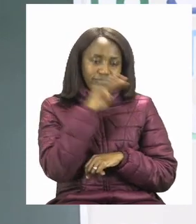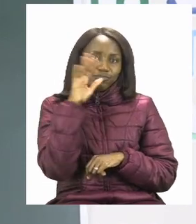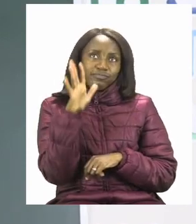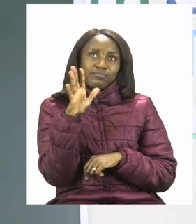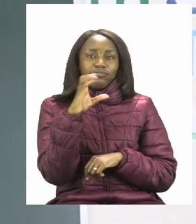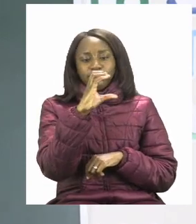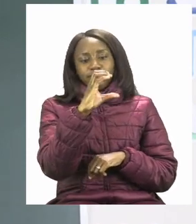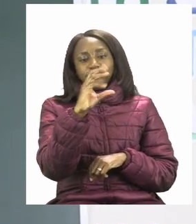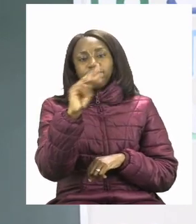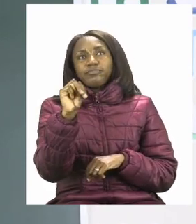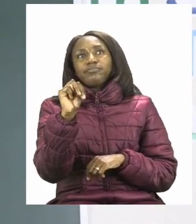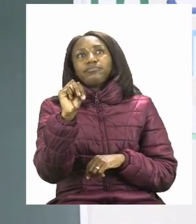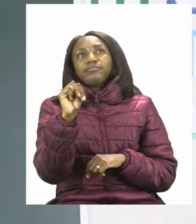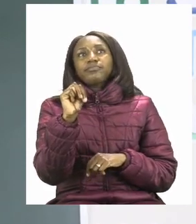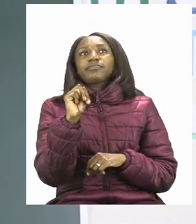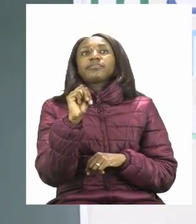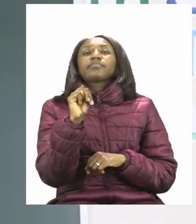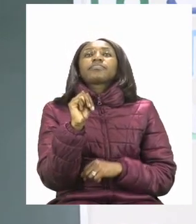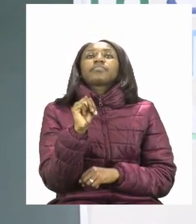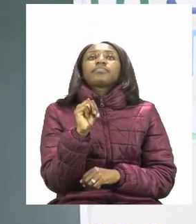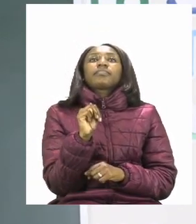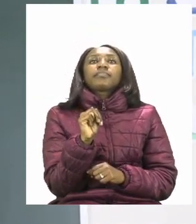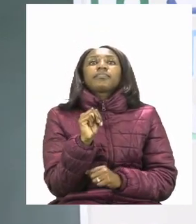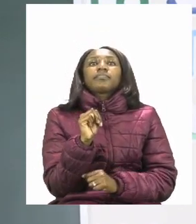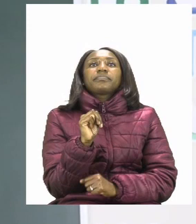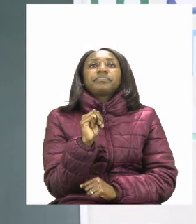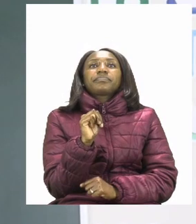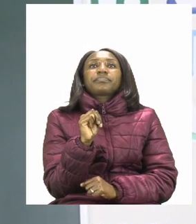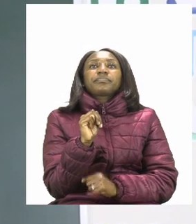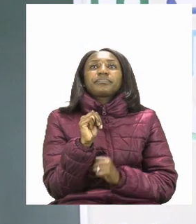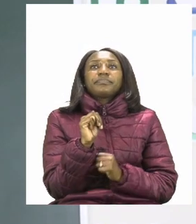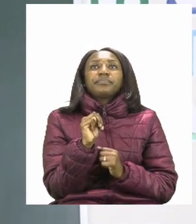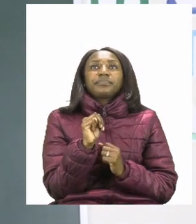the length of the circle is